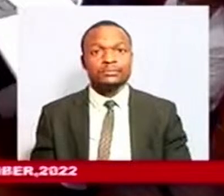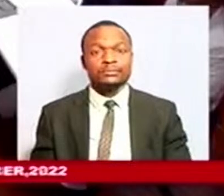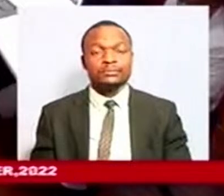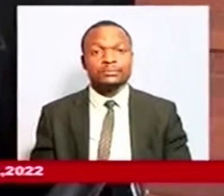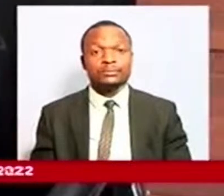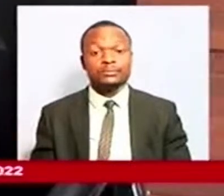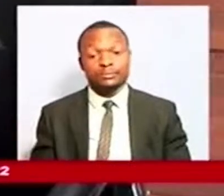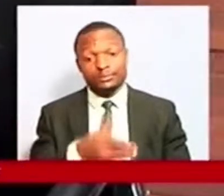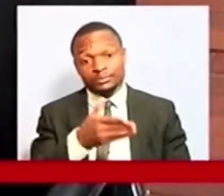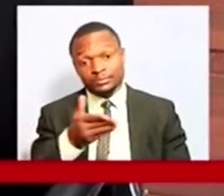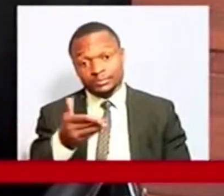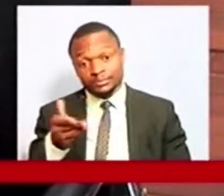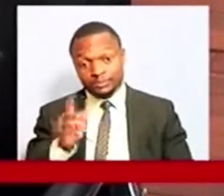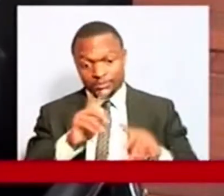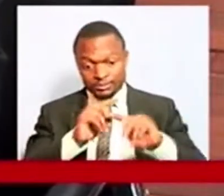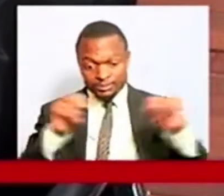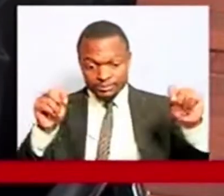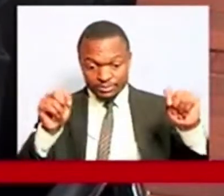There is a table there